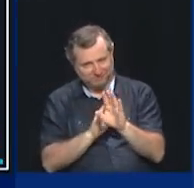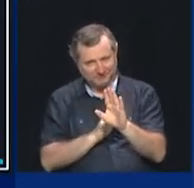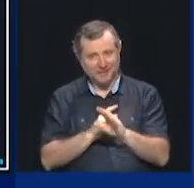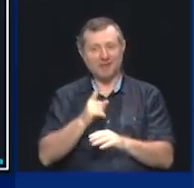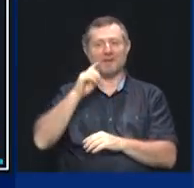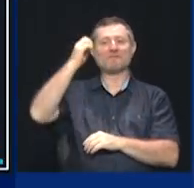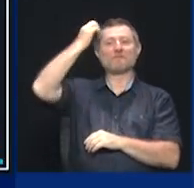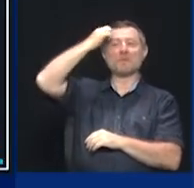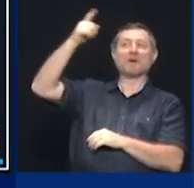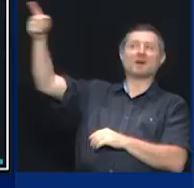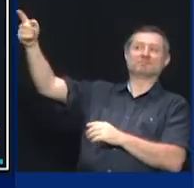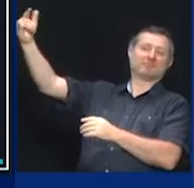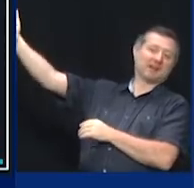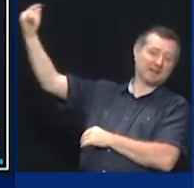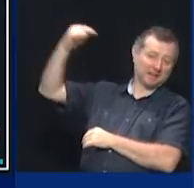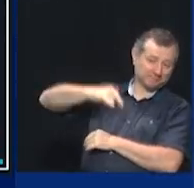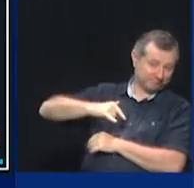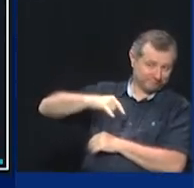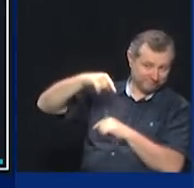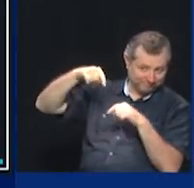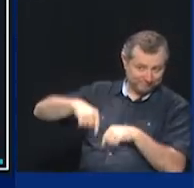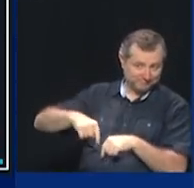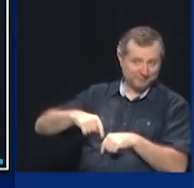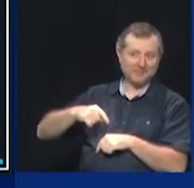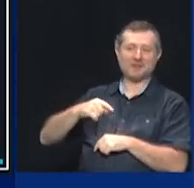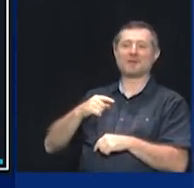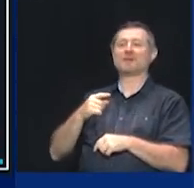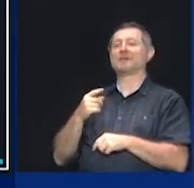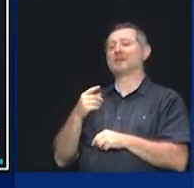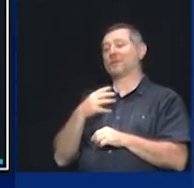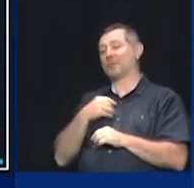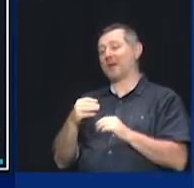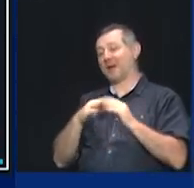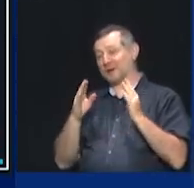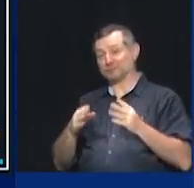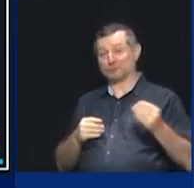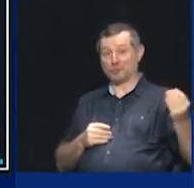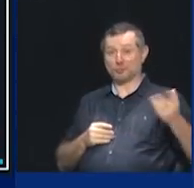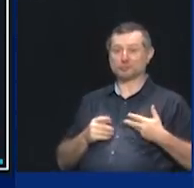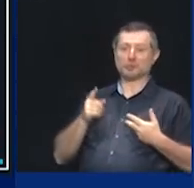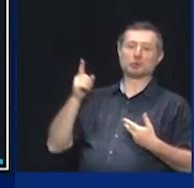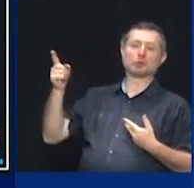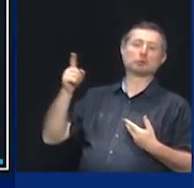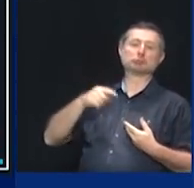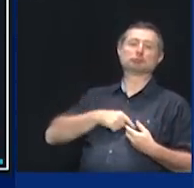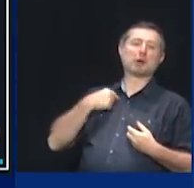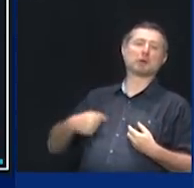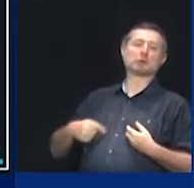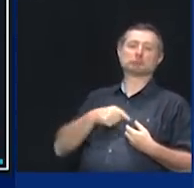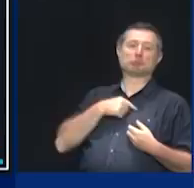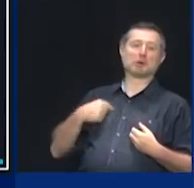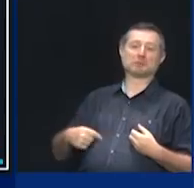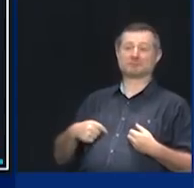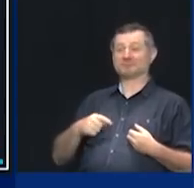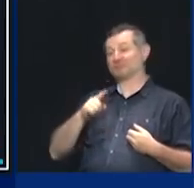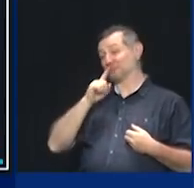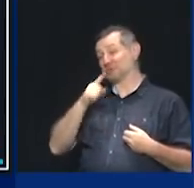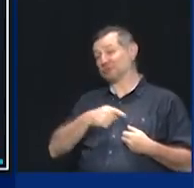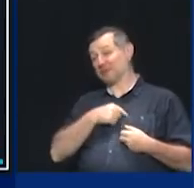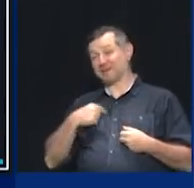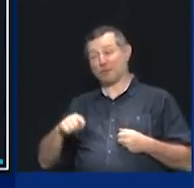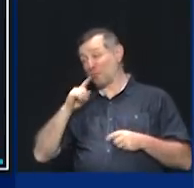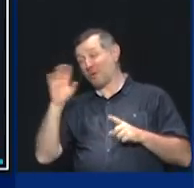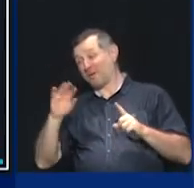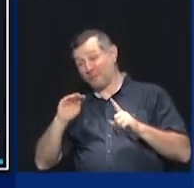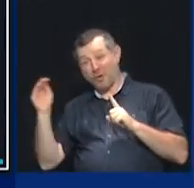Europe when we had the White House telling us it's in China, China, China. No, it left China, went to Europe, went to Italy,